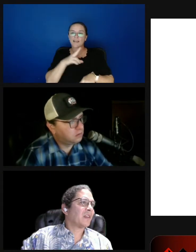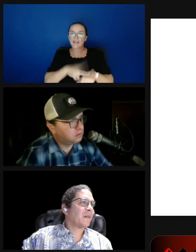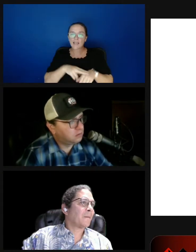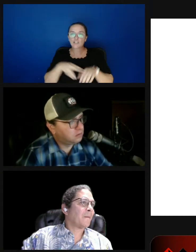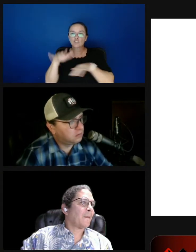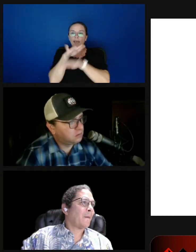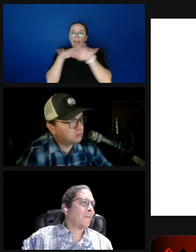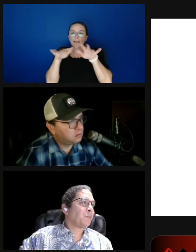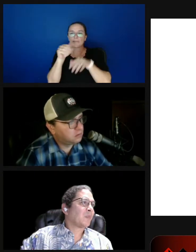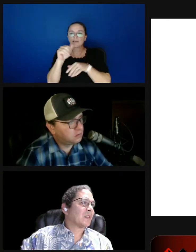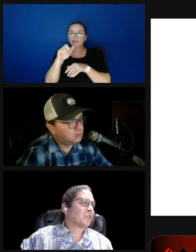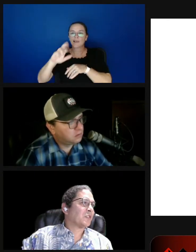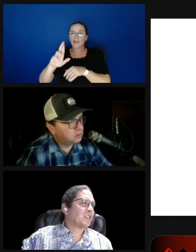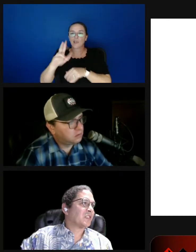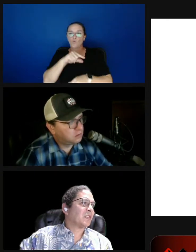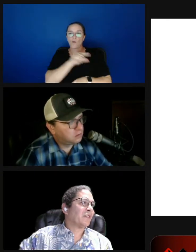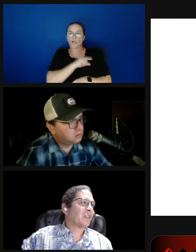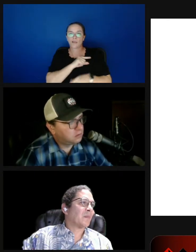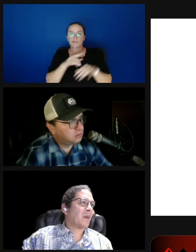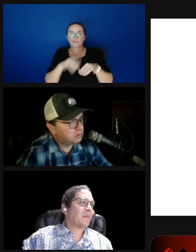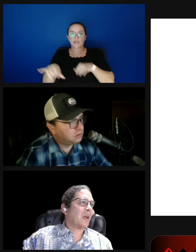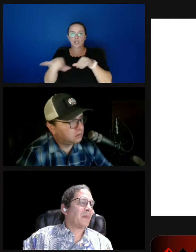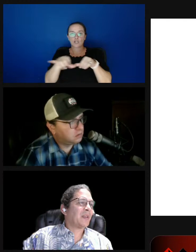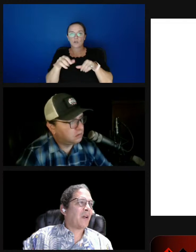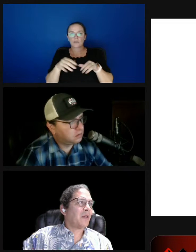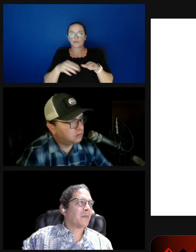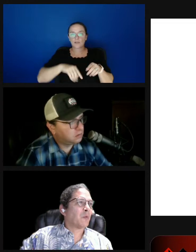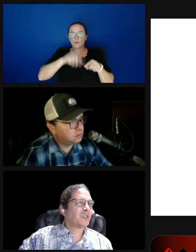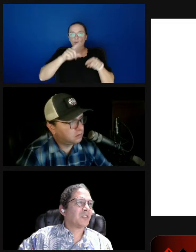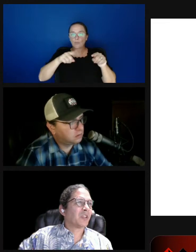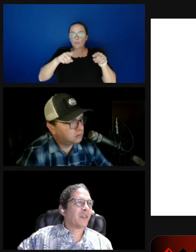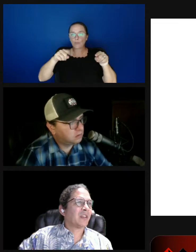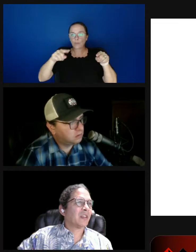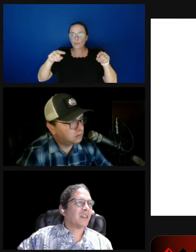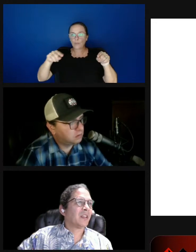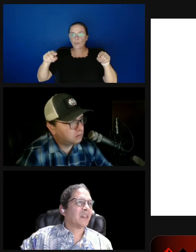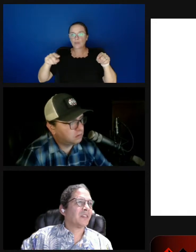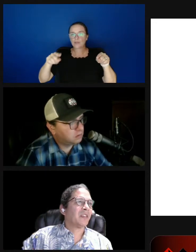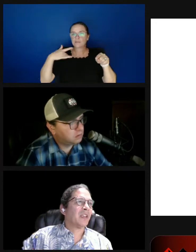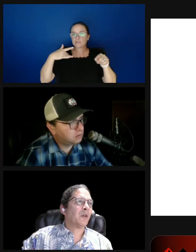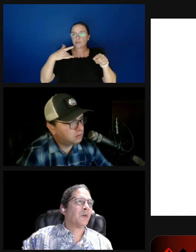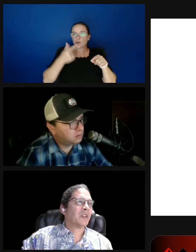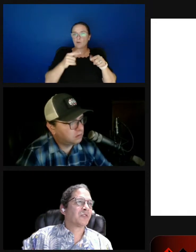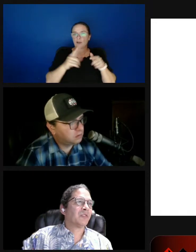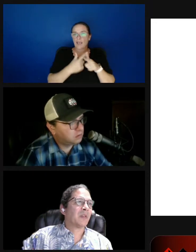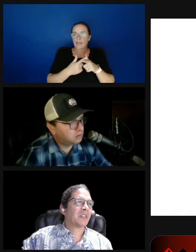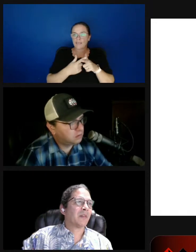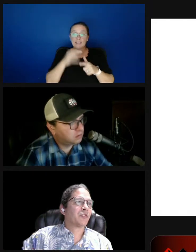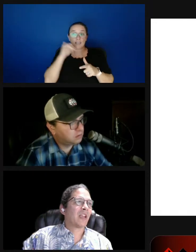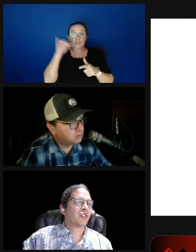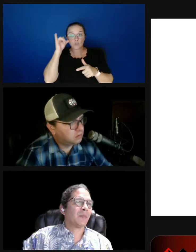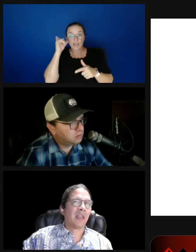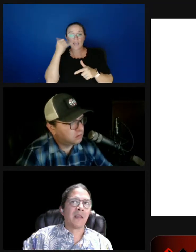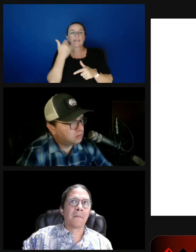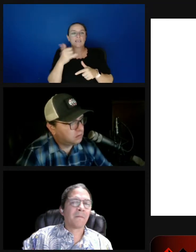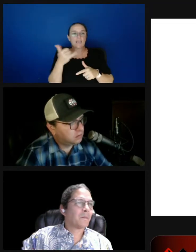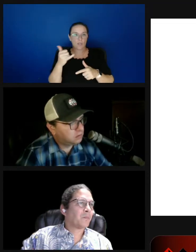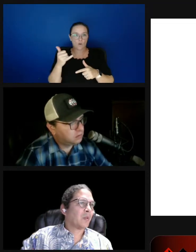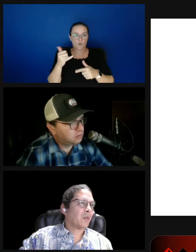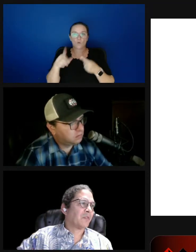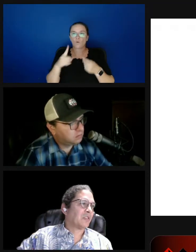standard right there. So you see that they've come up and down, mostly in the green. It did get into the yellow yesterday when this eruption actually